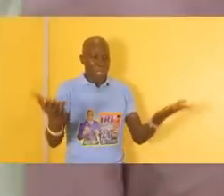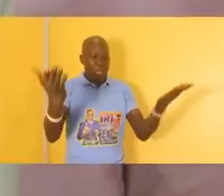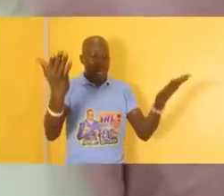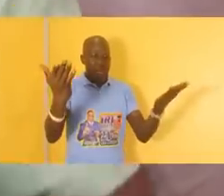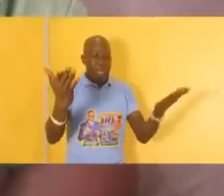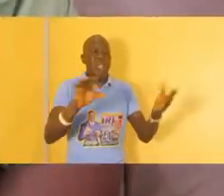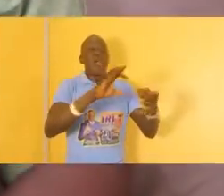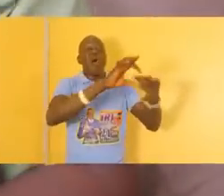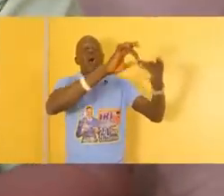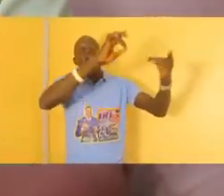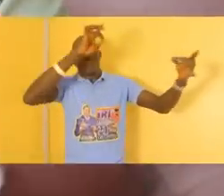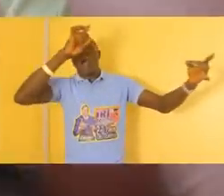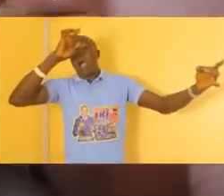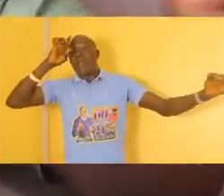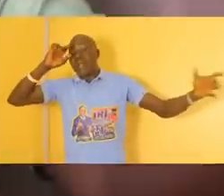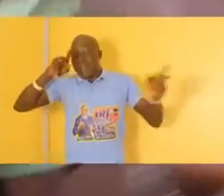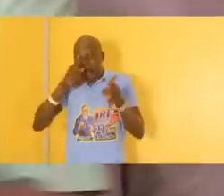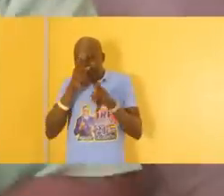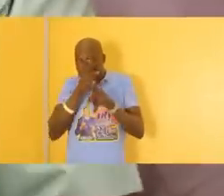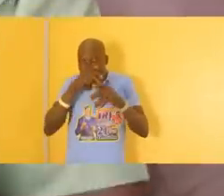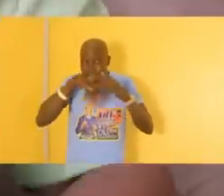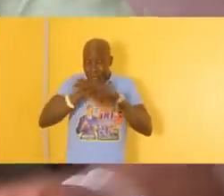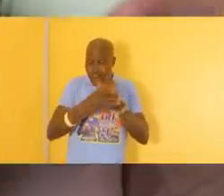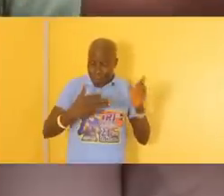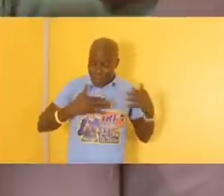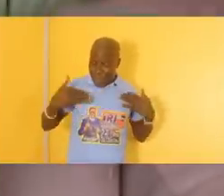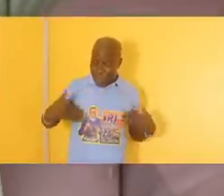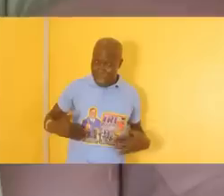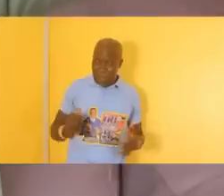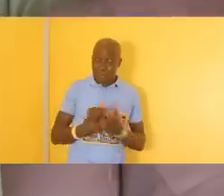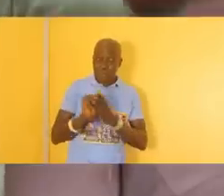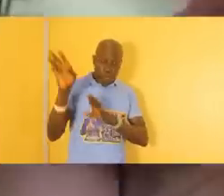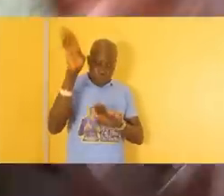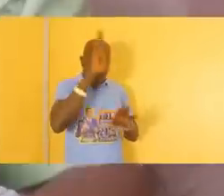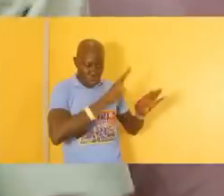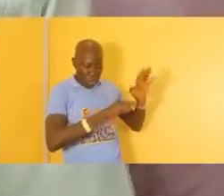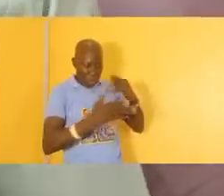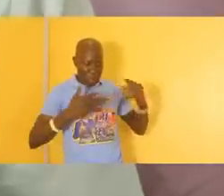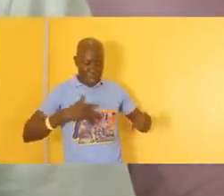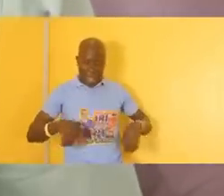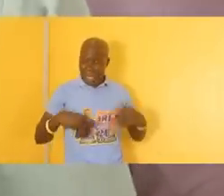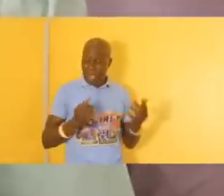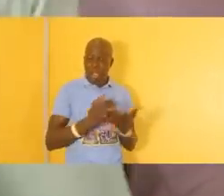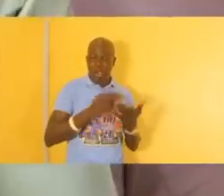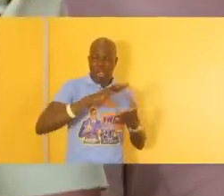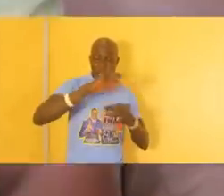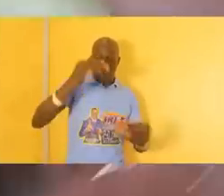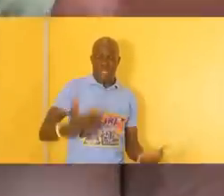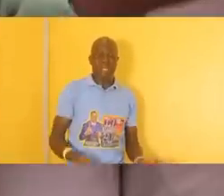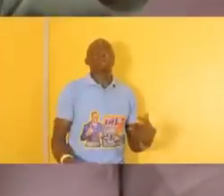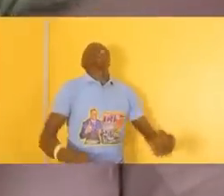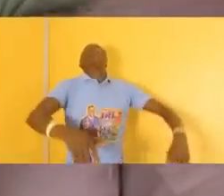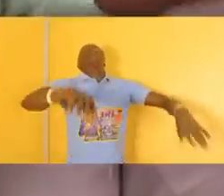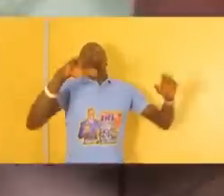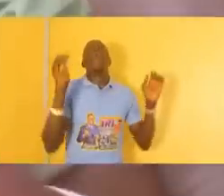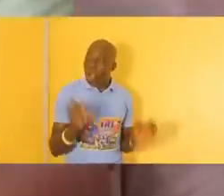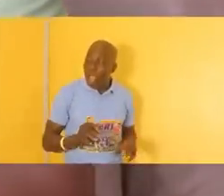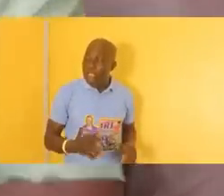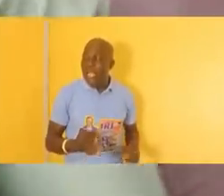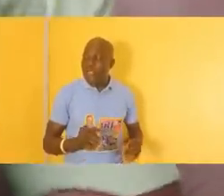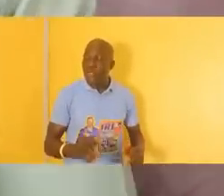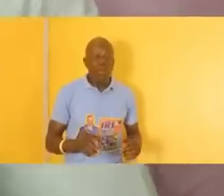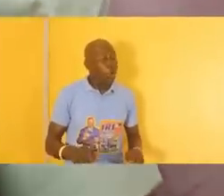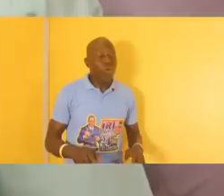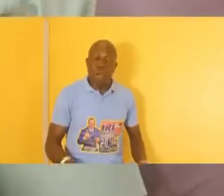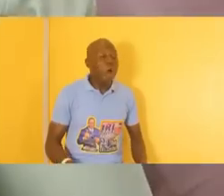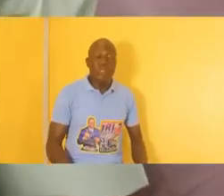I don't know how this will be every shakabula in the name of every Jesus lift up your offer thank you for Sarah arrow cut my don't you hide me love lament in